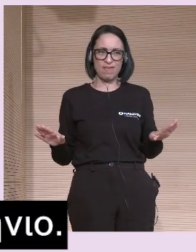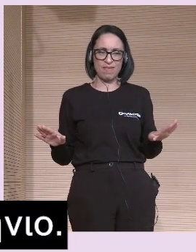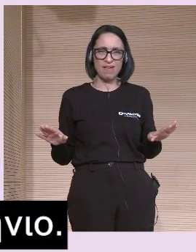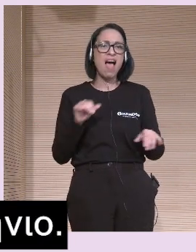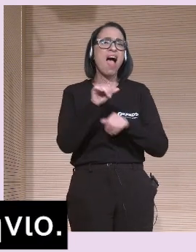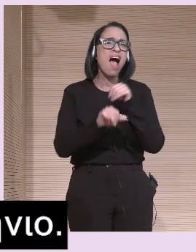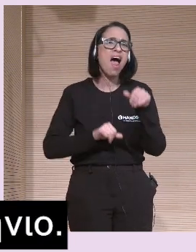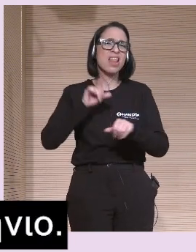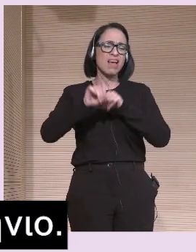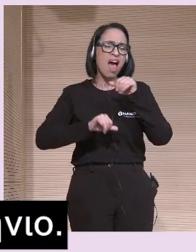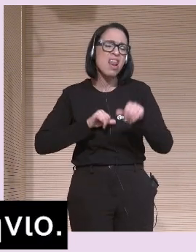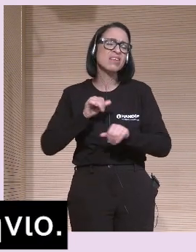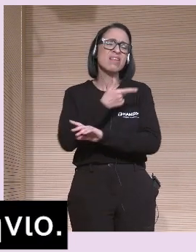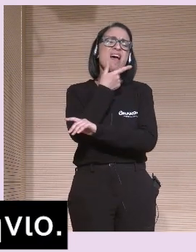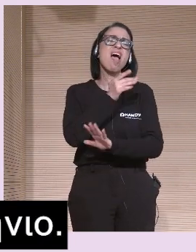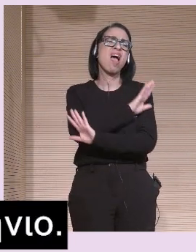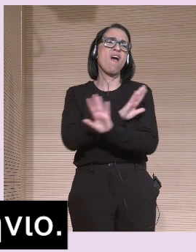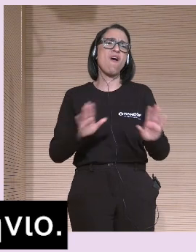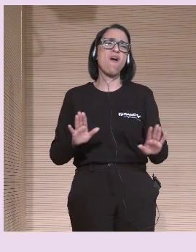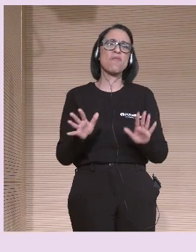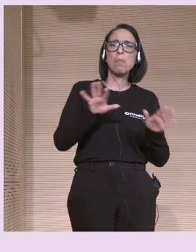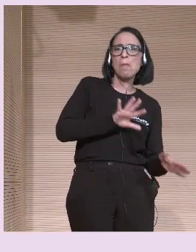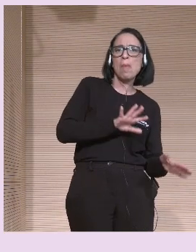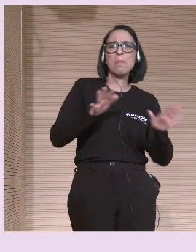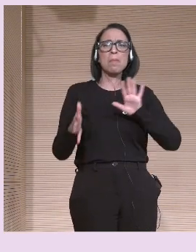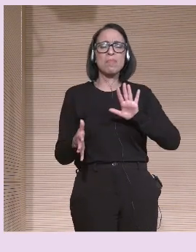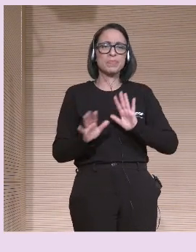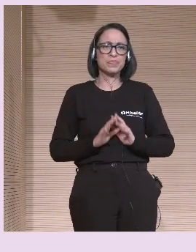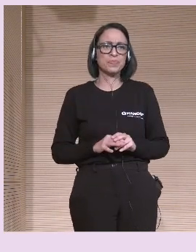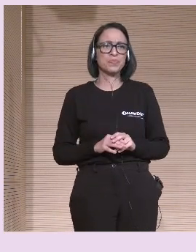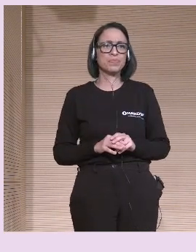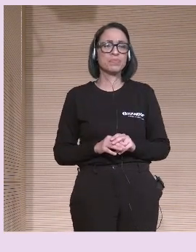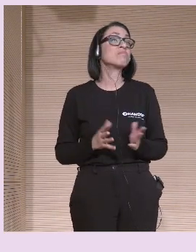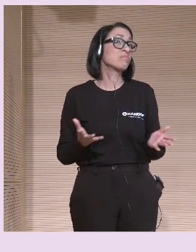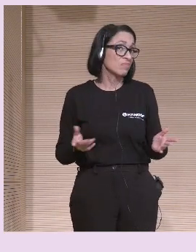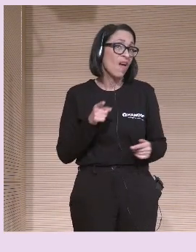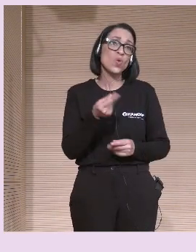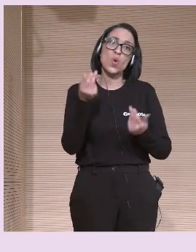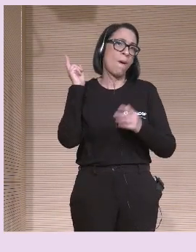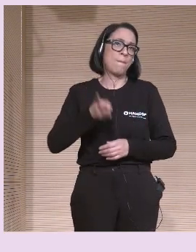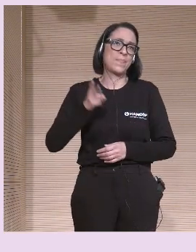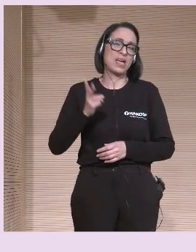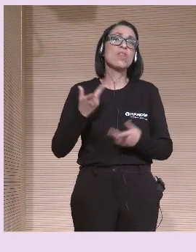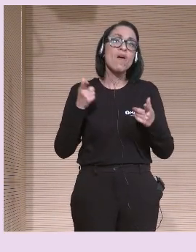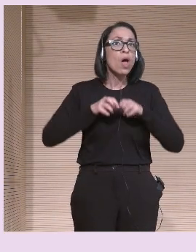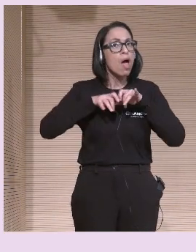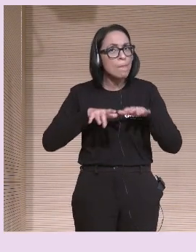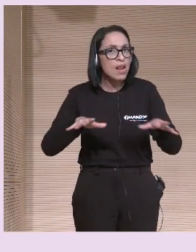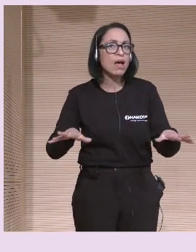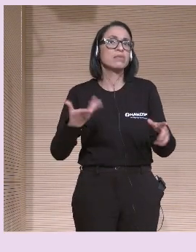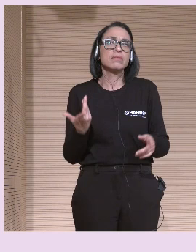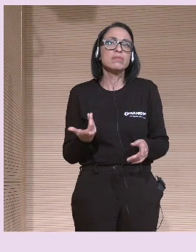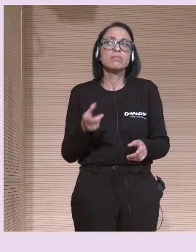and it takes an incident like that to bring it right up to the forefront, and that, you know, is a dangerous thing because it affects how people behave. So that kind